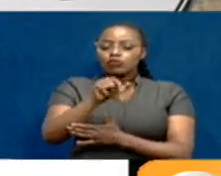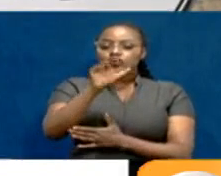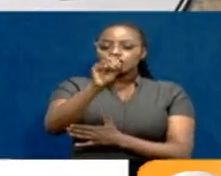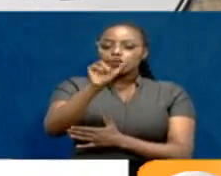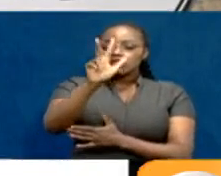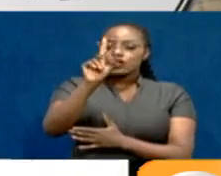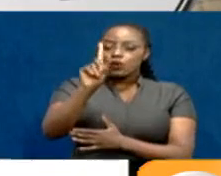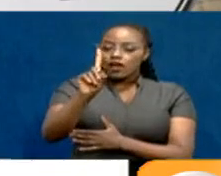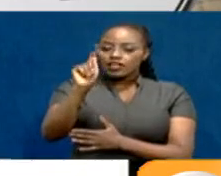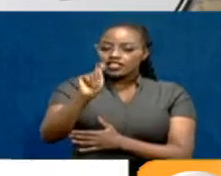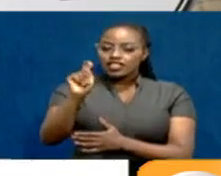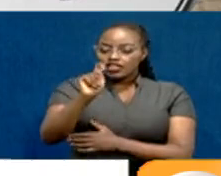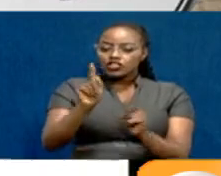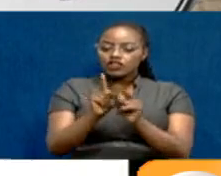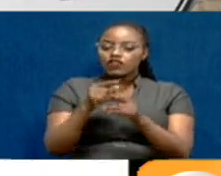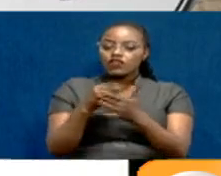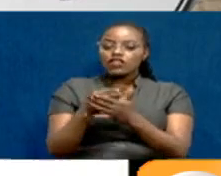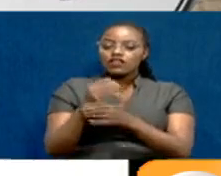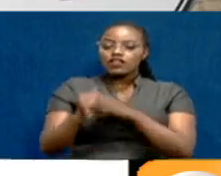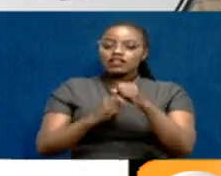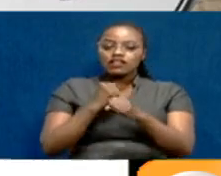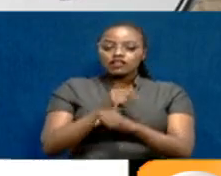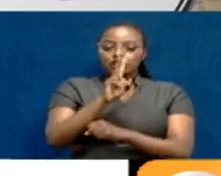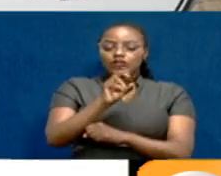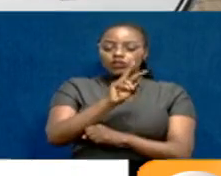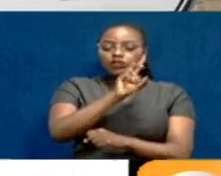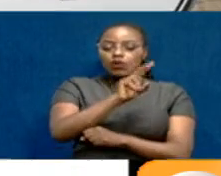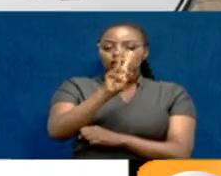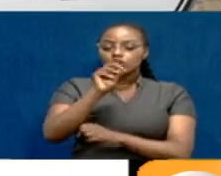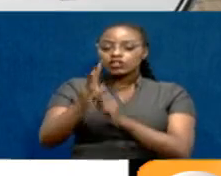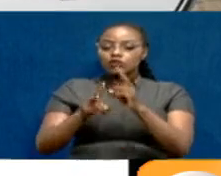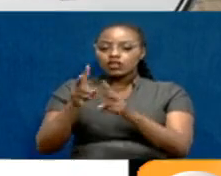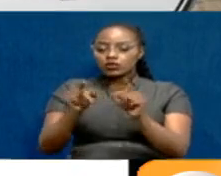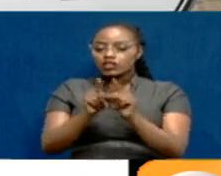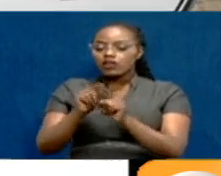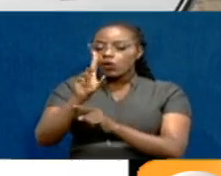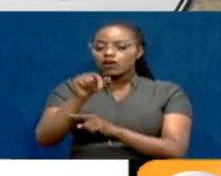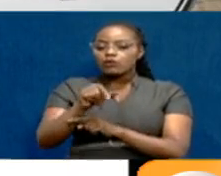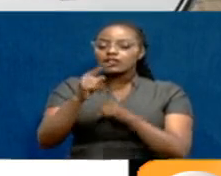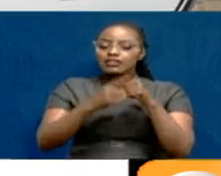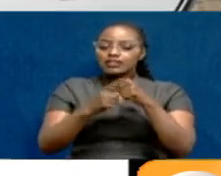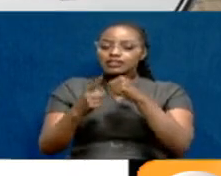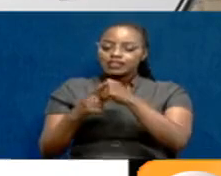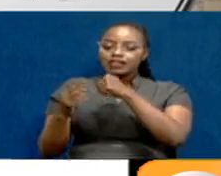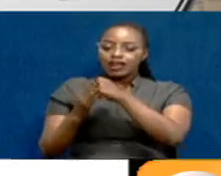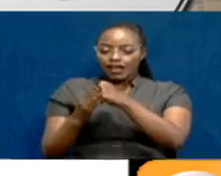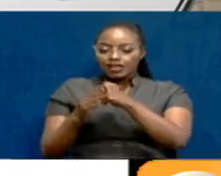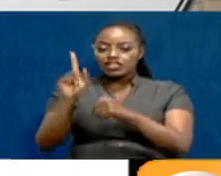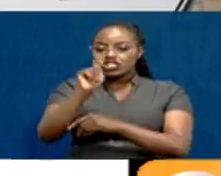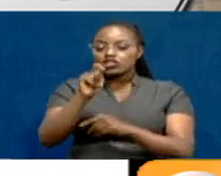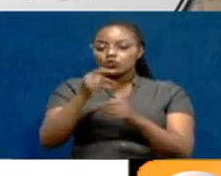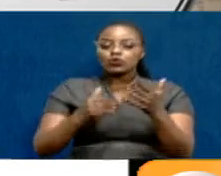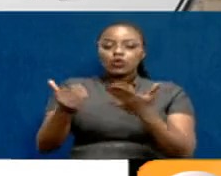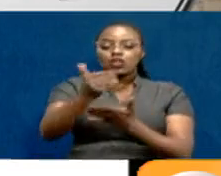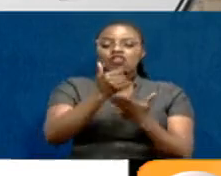2.031 trillion shillings for financial year 2021-2022, compared to 1.669 trillion shillings collected